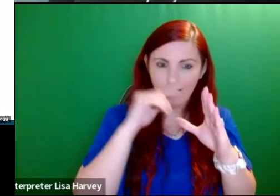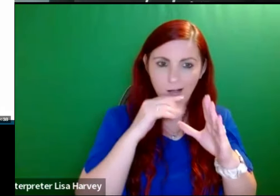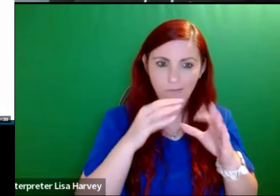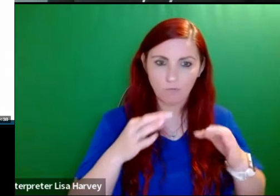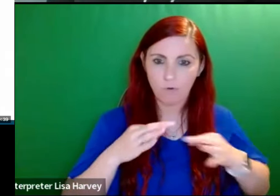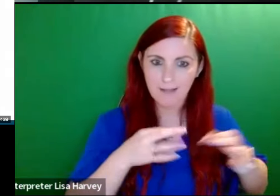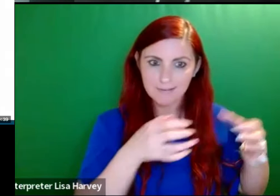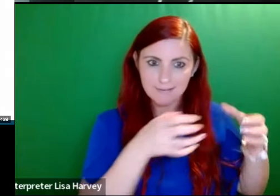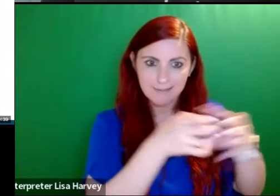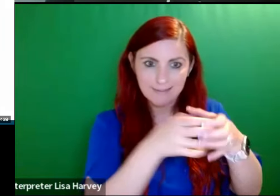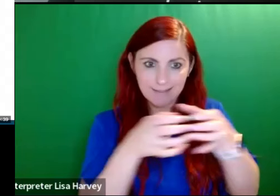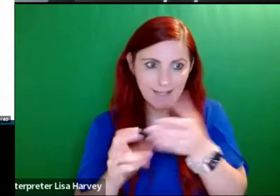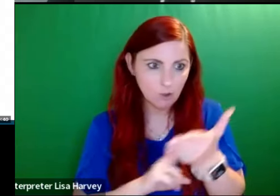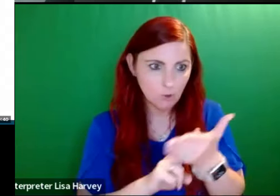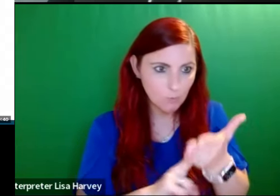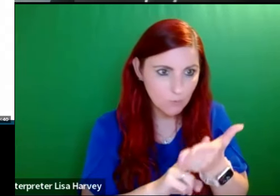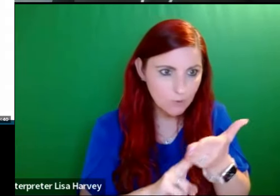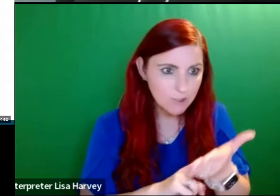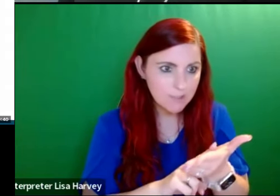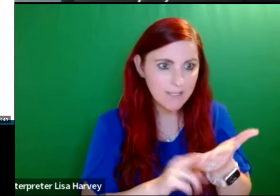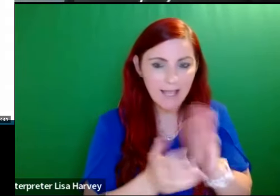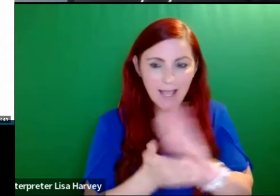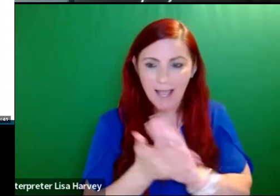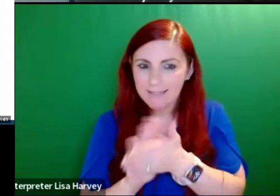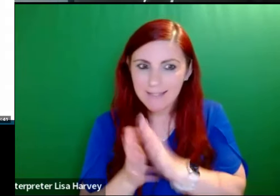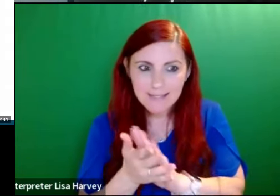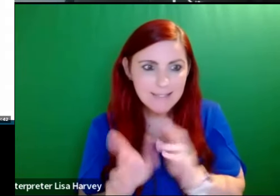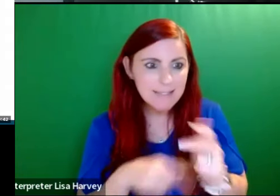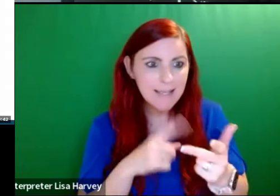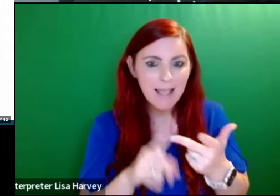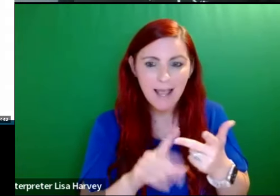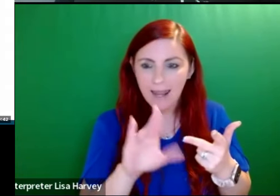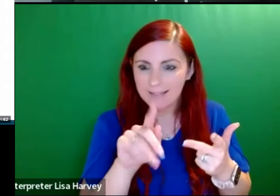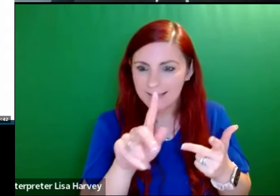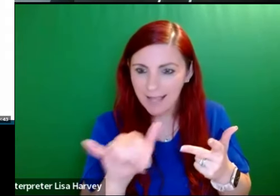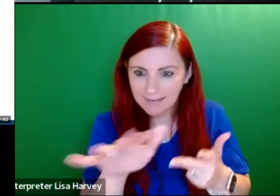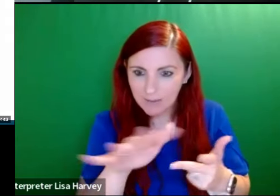usage, handedness, lexicality, and various other symbolic units.